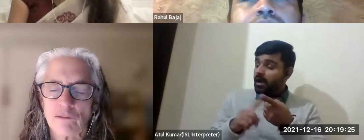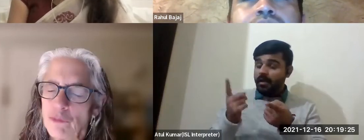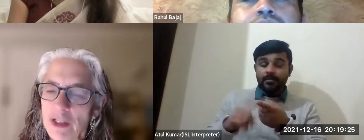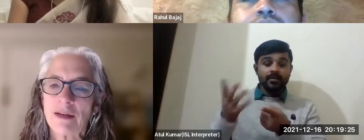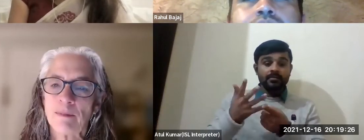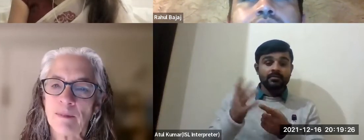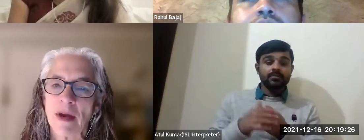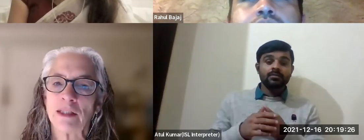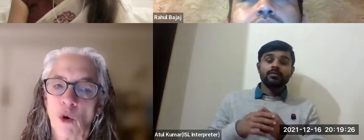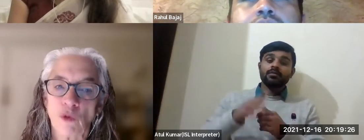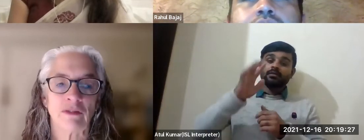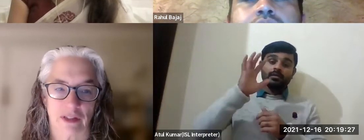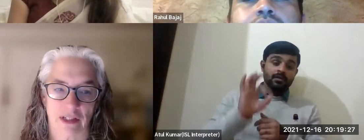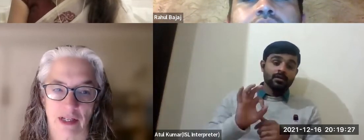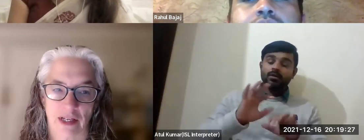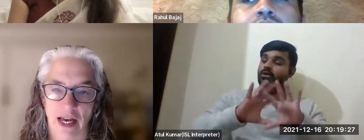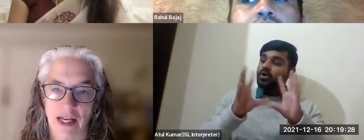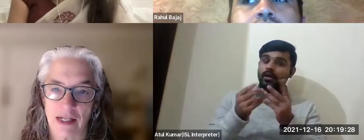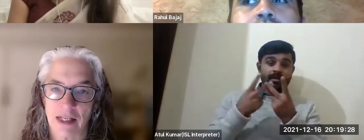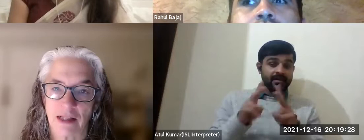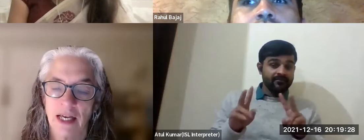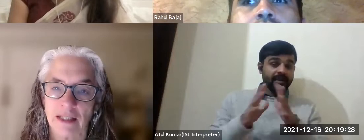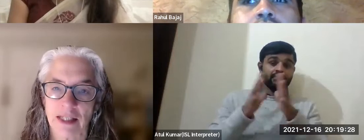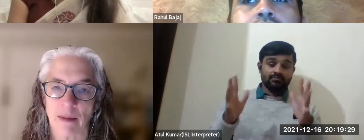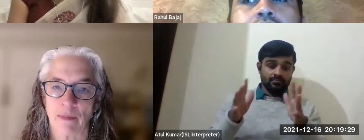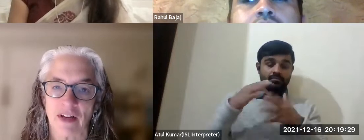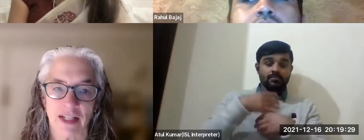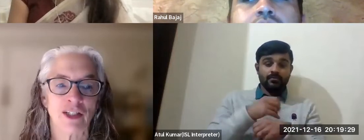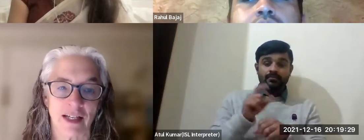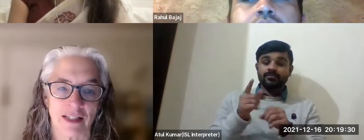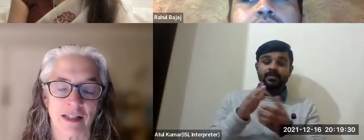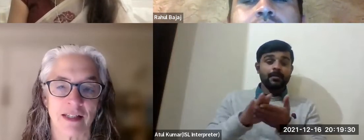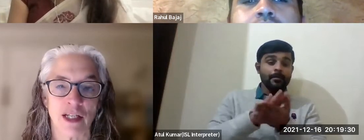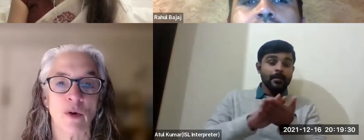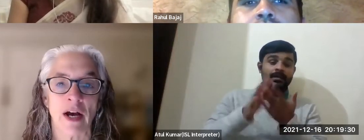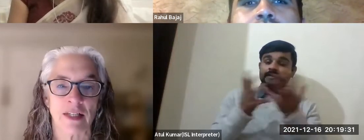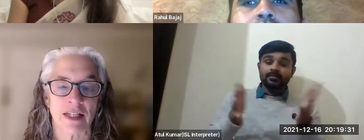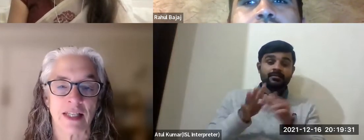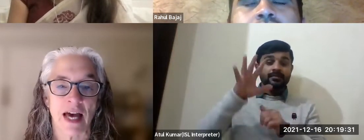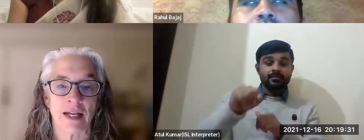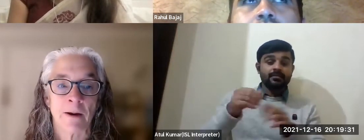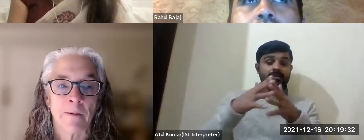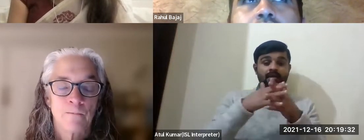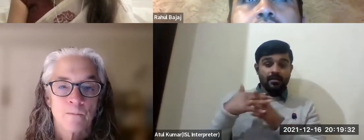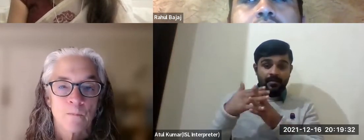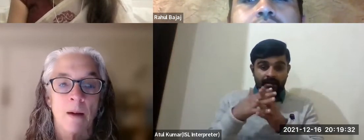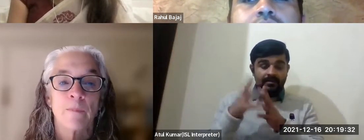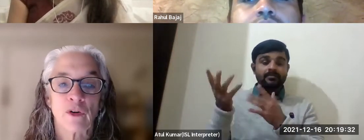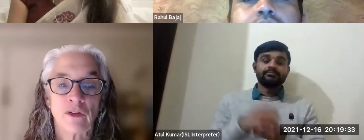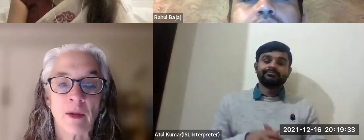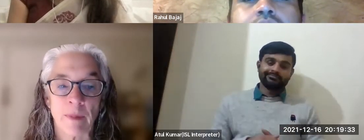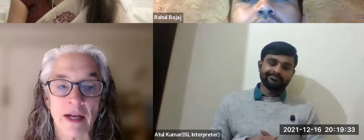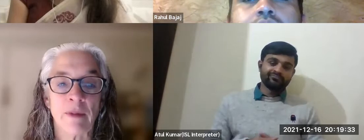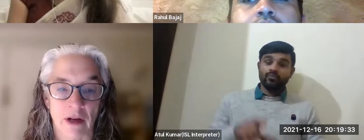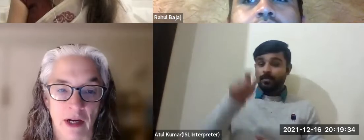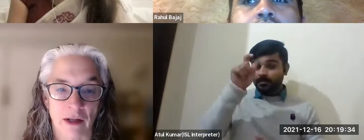that really made the whole difference in the landscape of financial access in the US is that Yeah. a